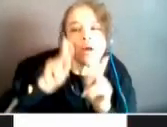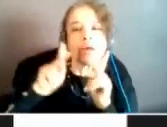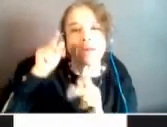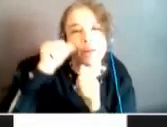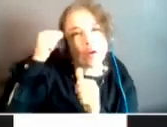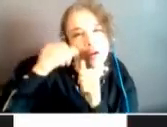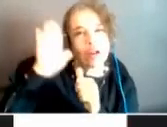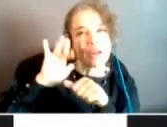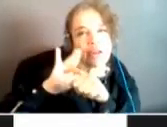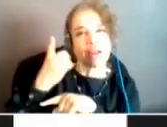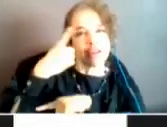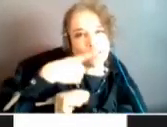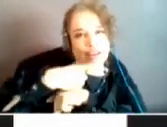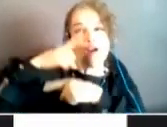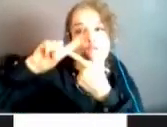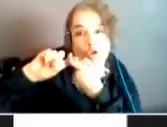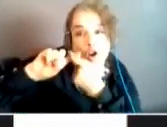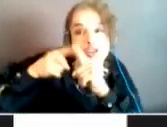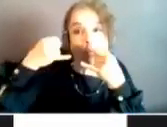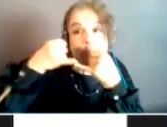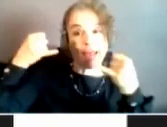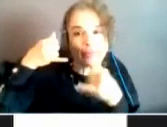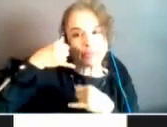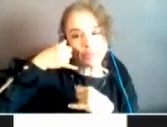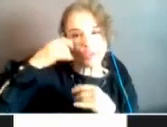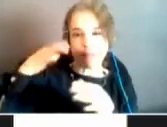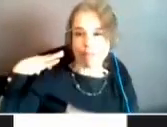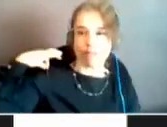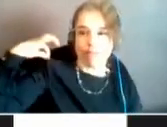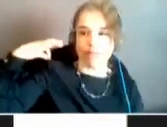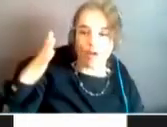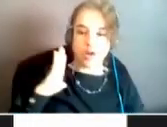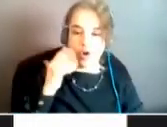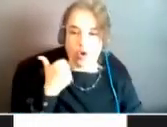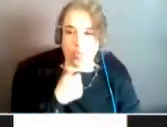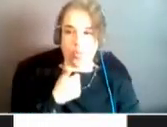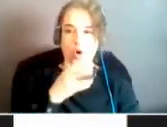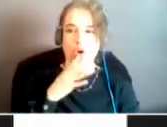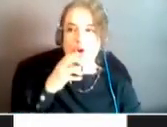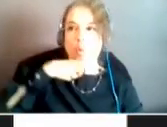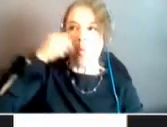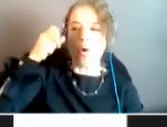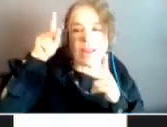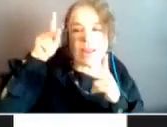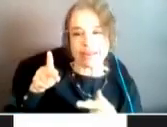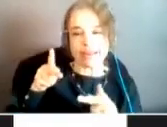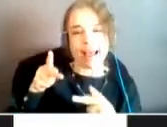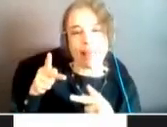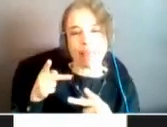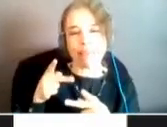back in the early days of Friendship Line, my volunteers or myself would be talking to an older person who would be